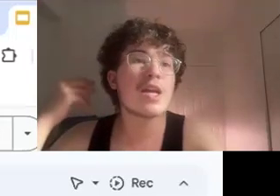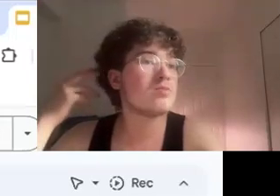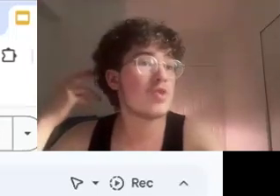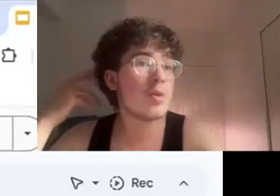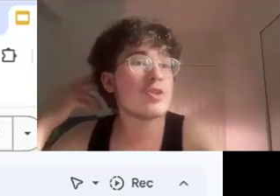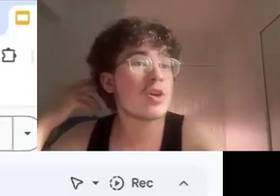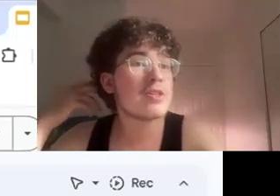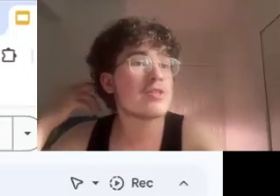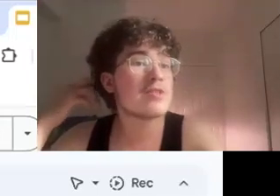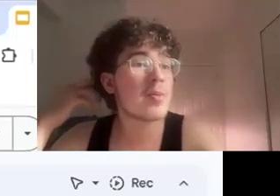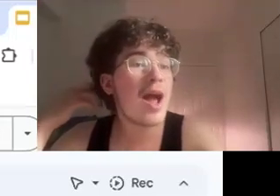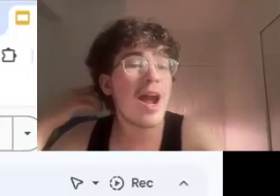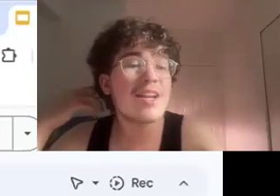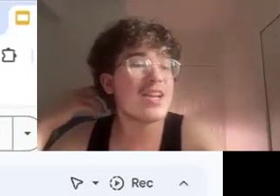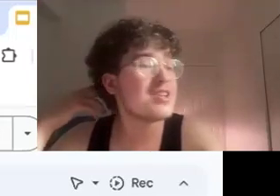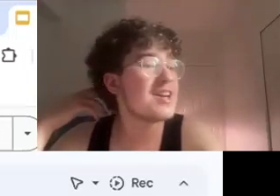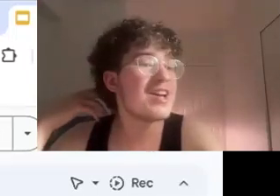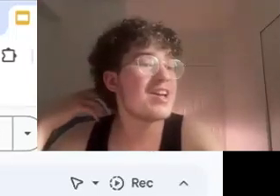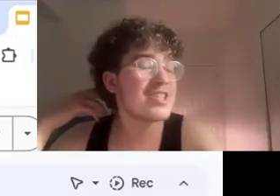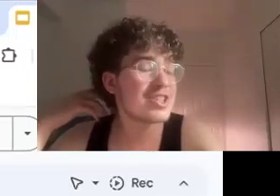then that leads into the first